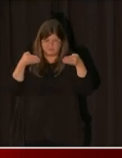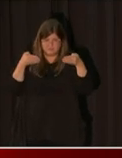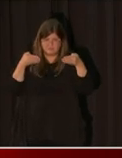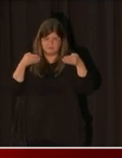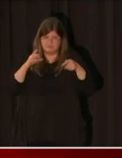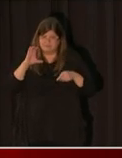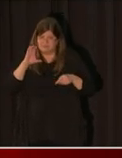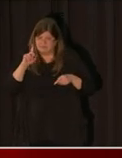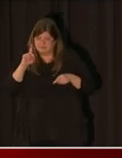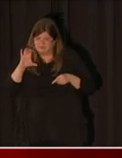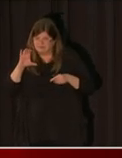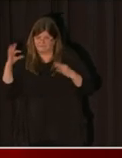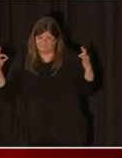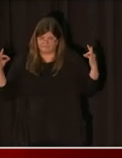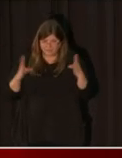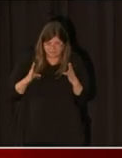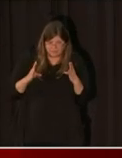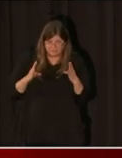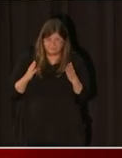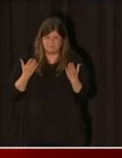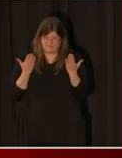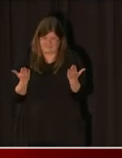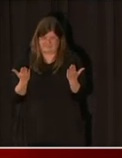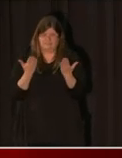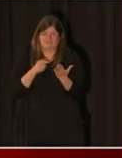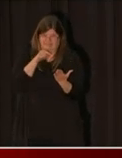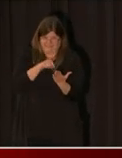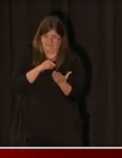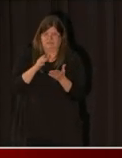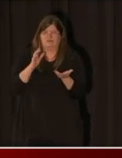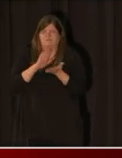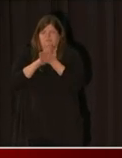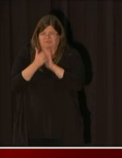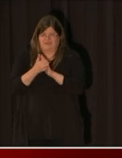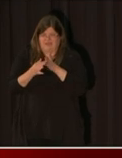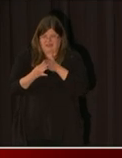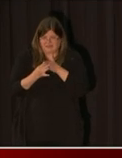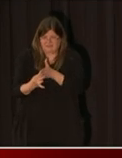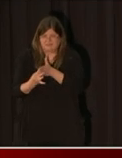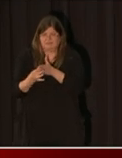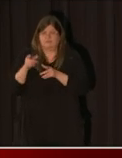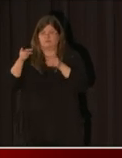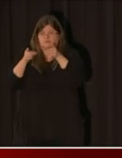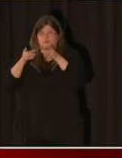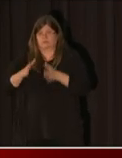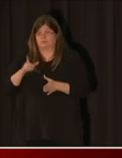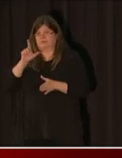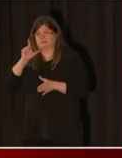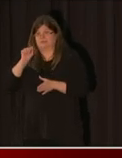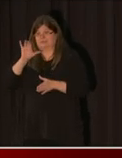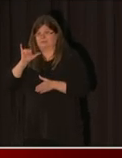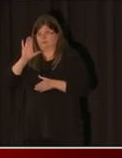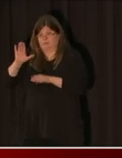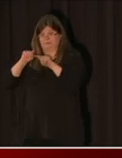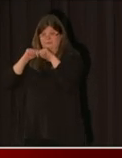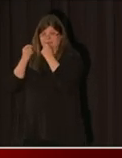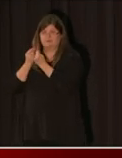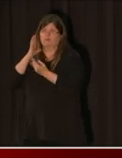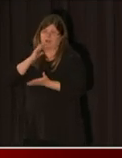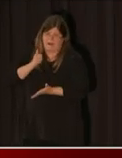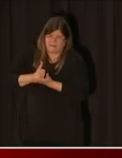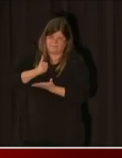serve as a foundation for Director Lacey and this team to help us oversee the implementation